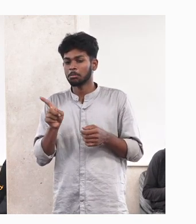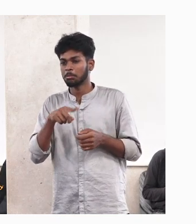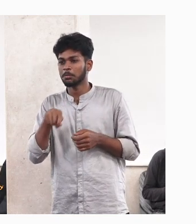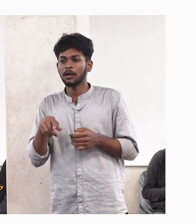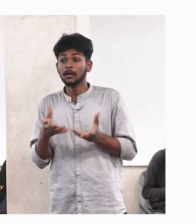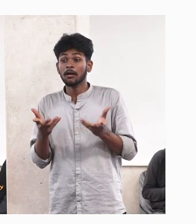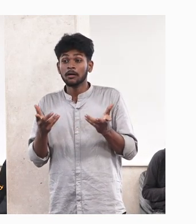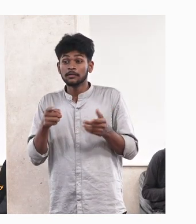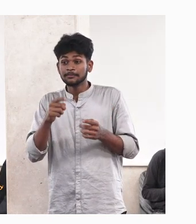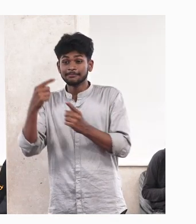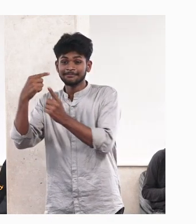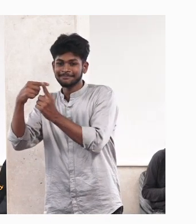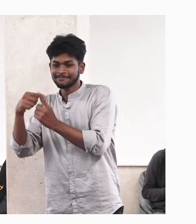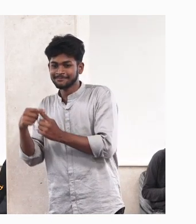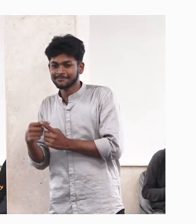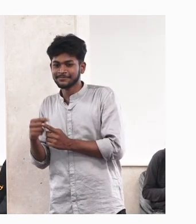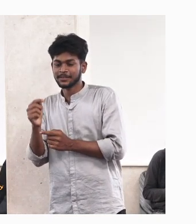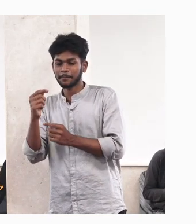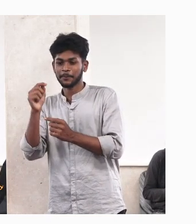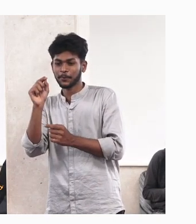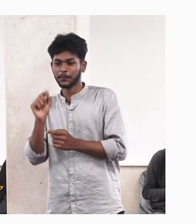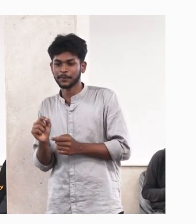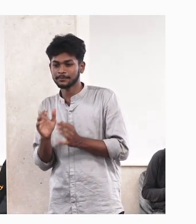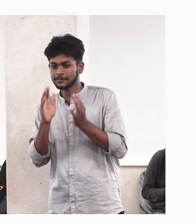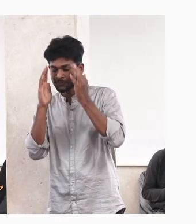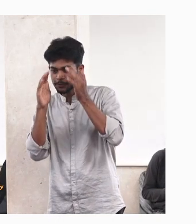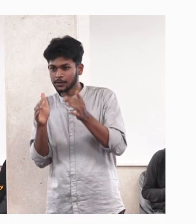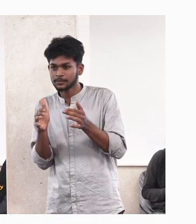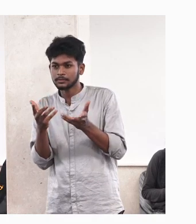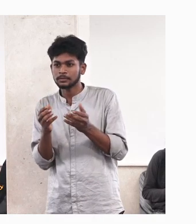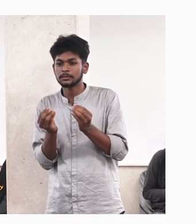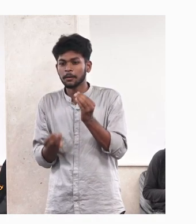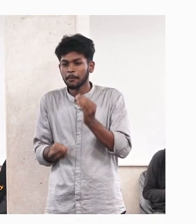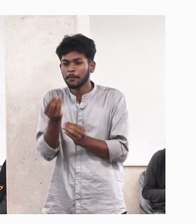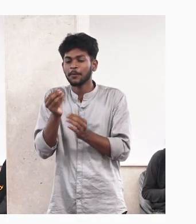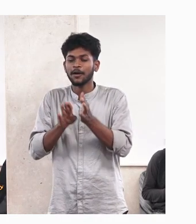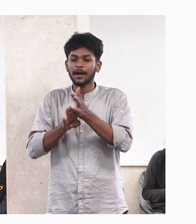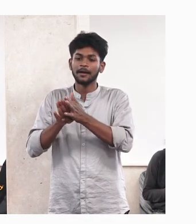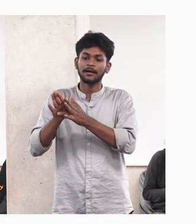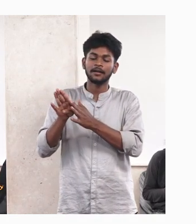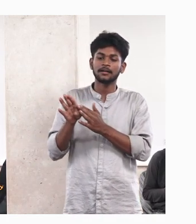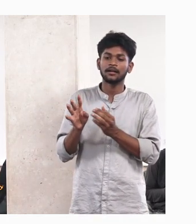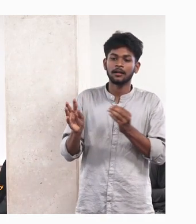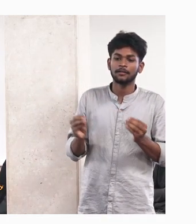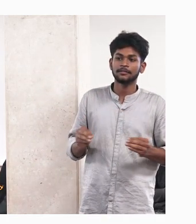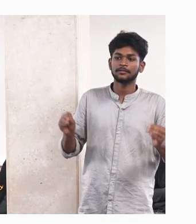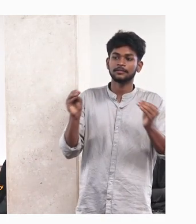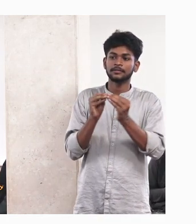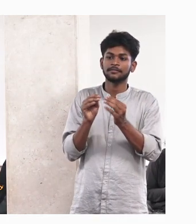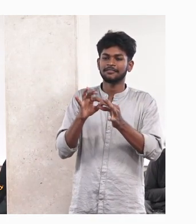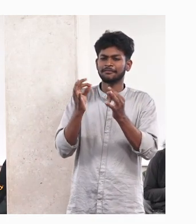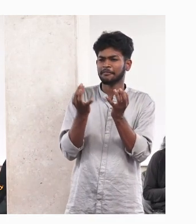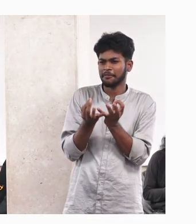the positive side of the situation, to encourage, to develop some hope into the